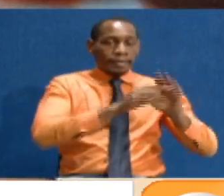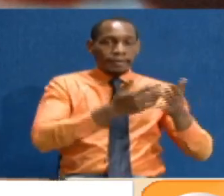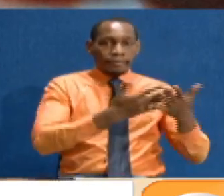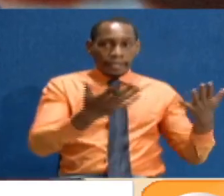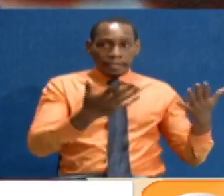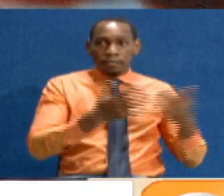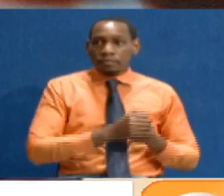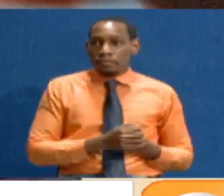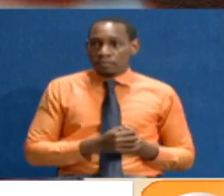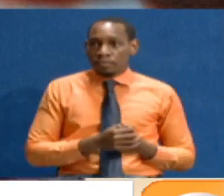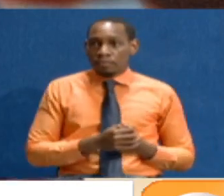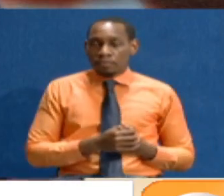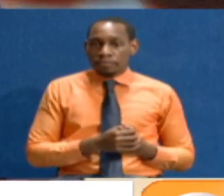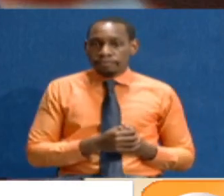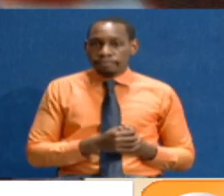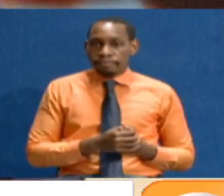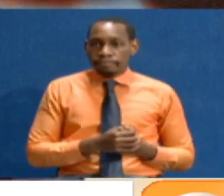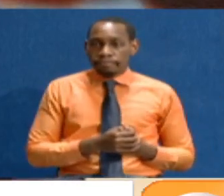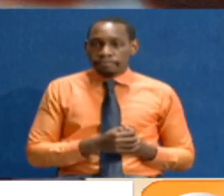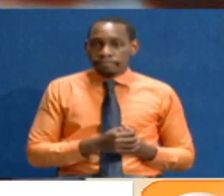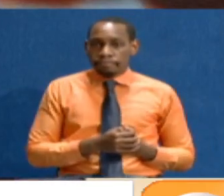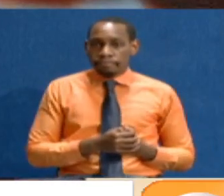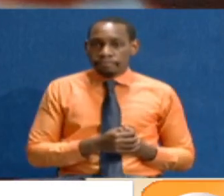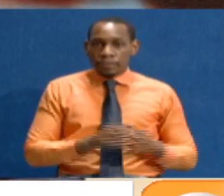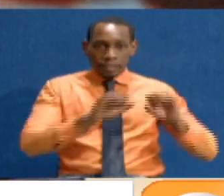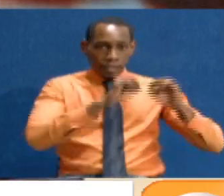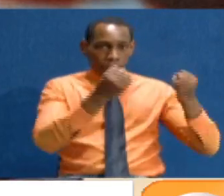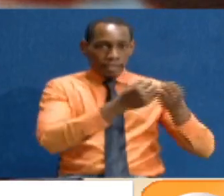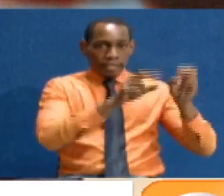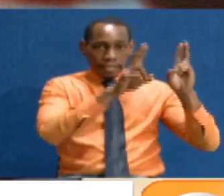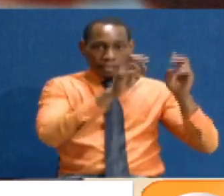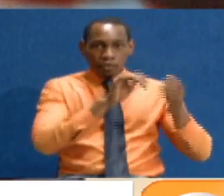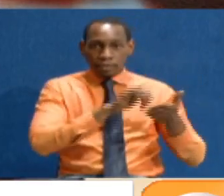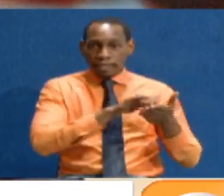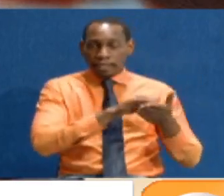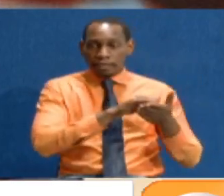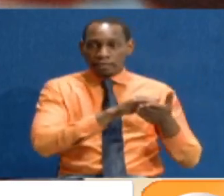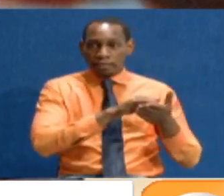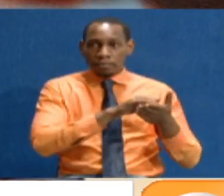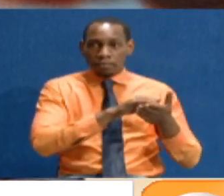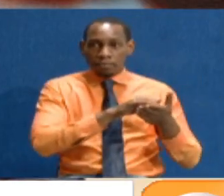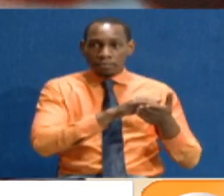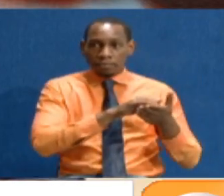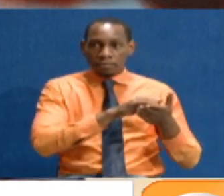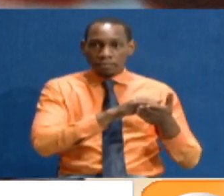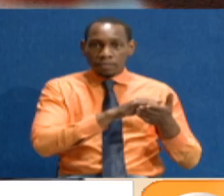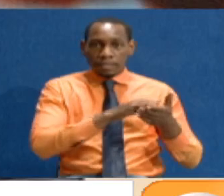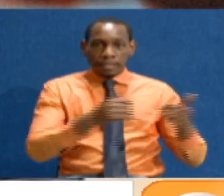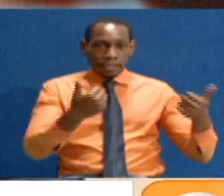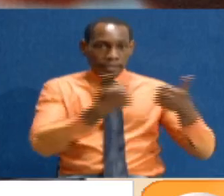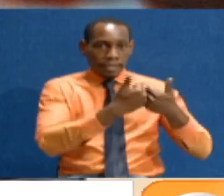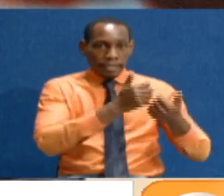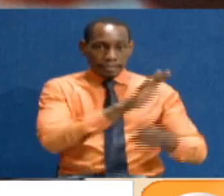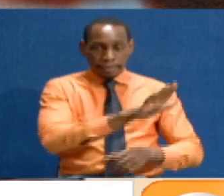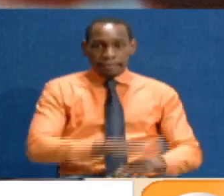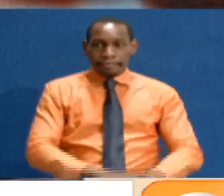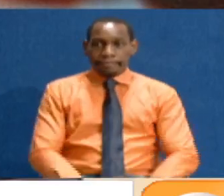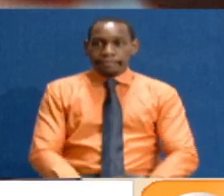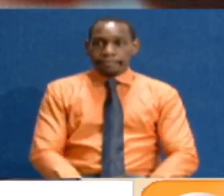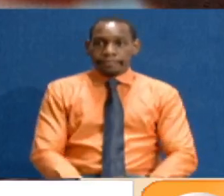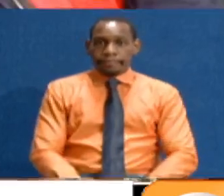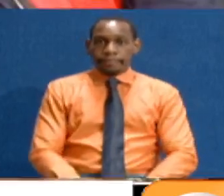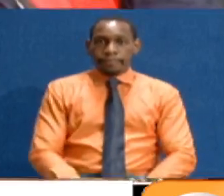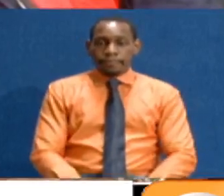do this kind of negative, you know, societal issues that put them in at loggerheads with law